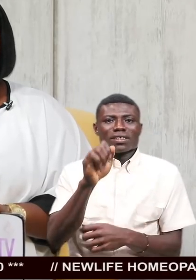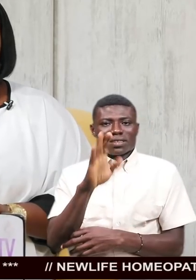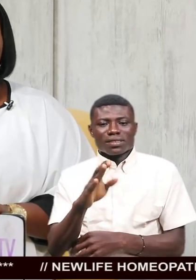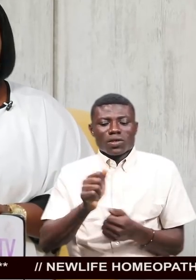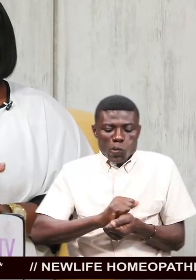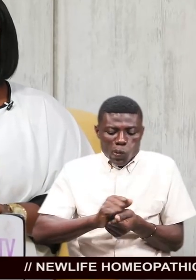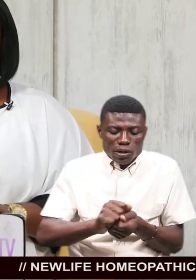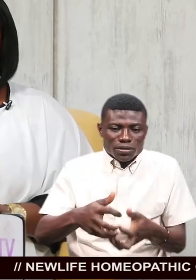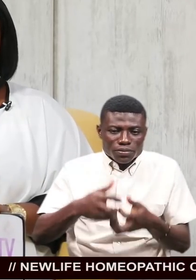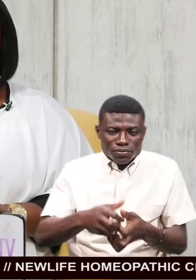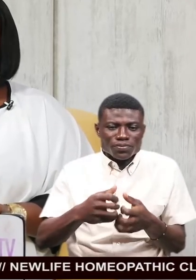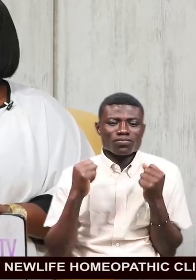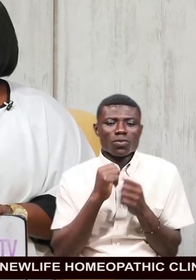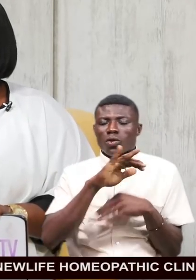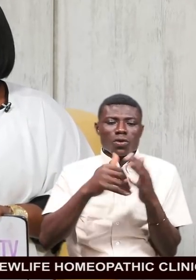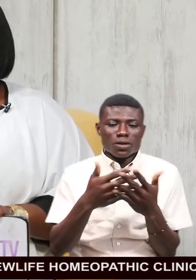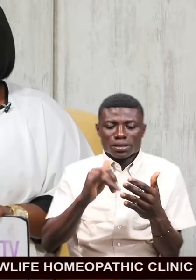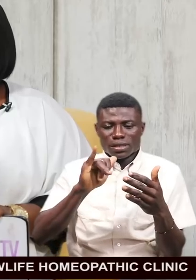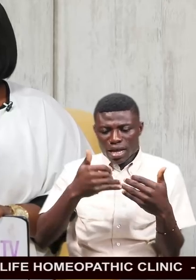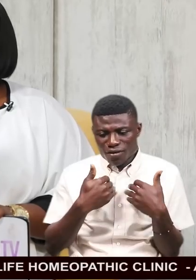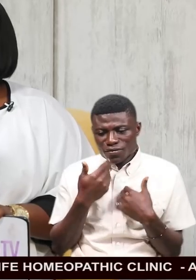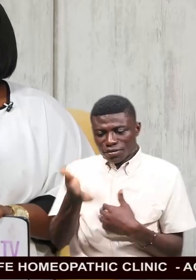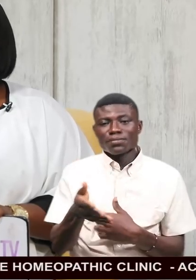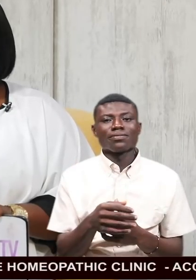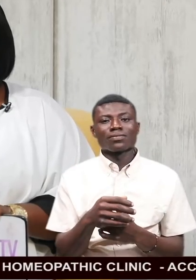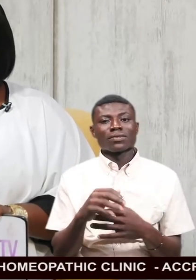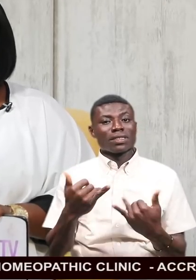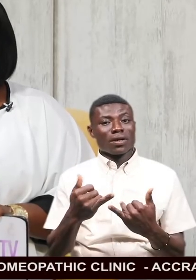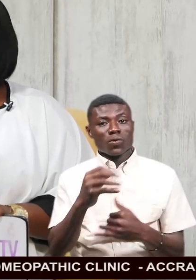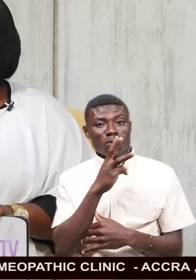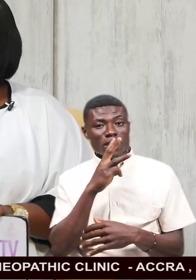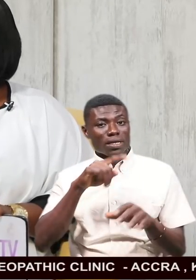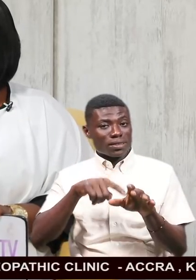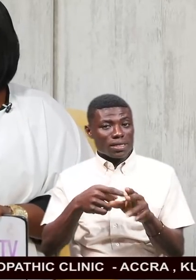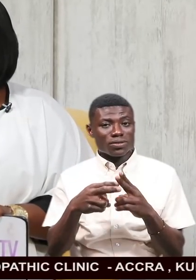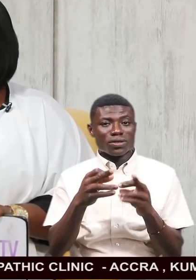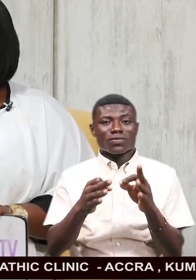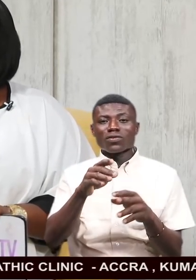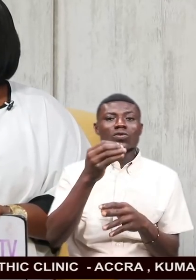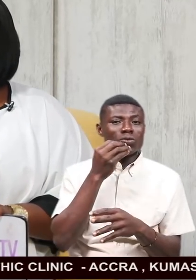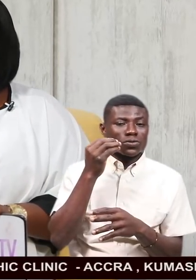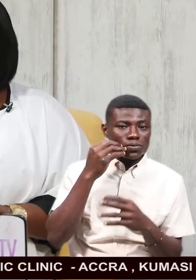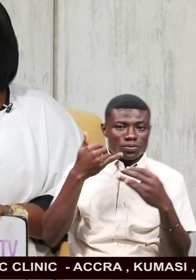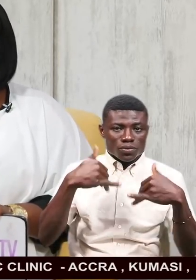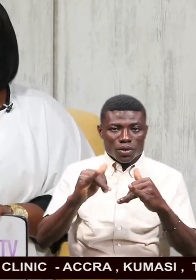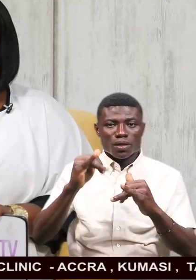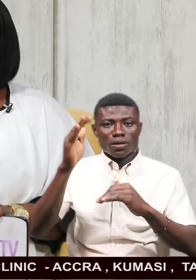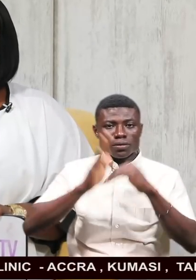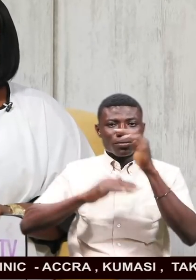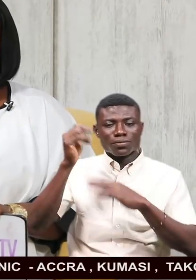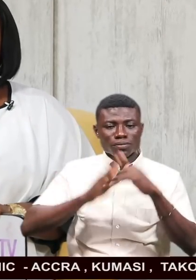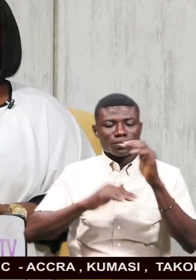machine, freezer, be beer be, me pacho, resuna chassis. It is a fee. What are you see? Or